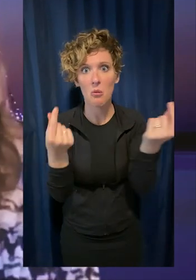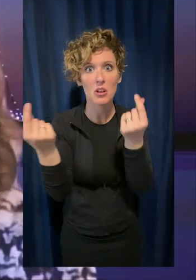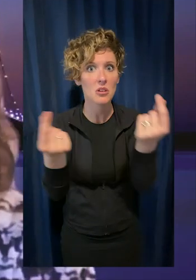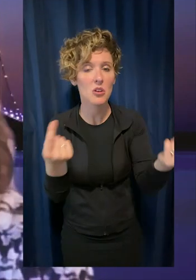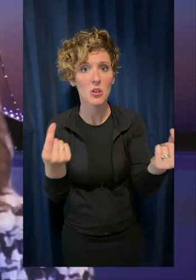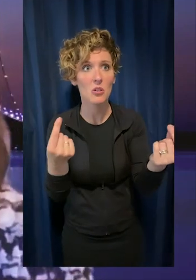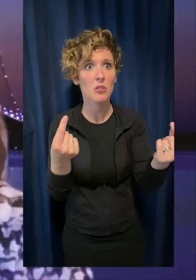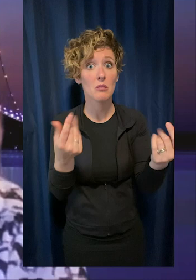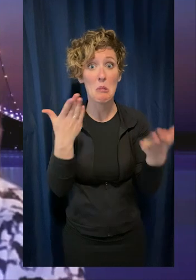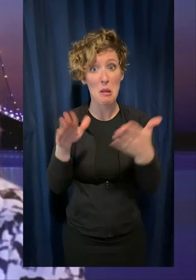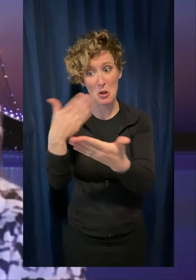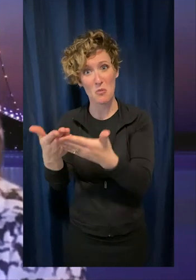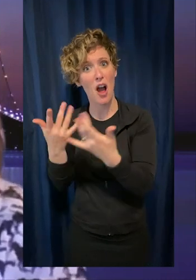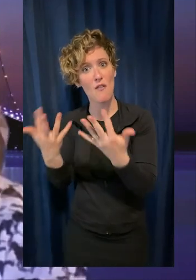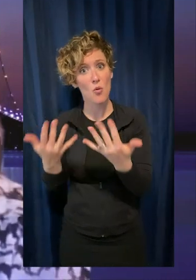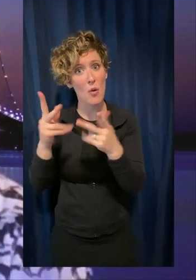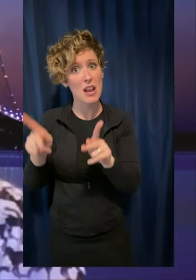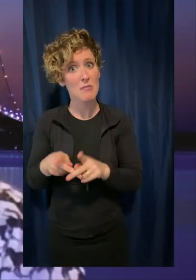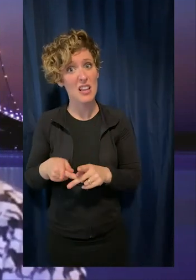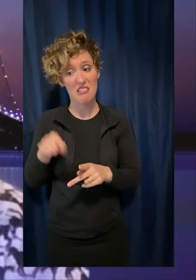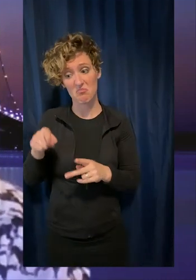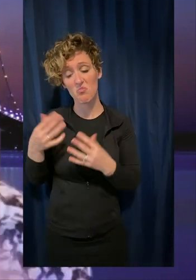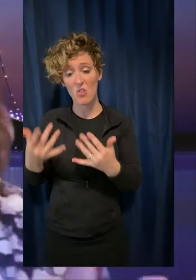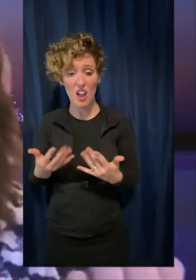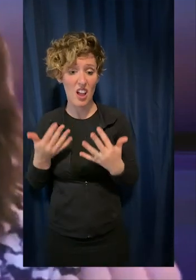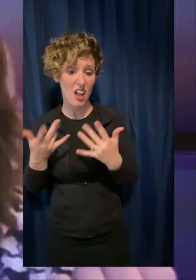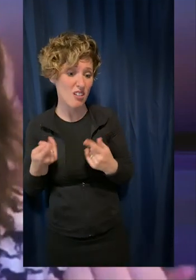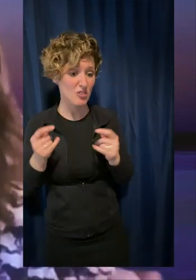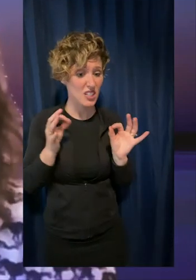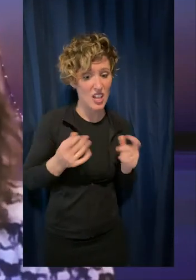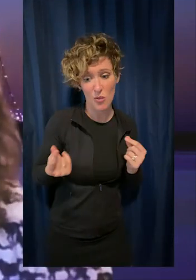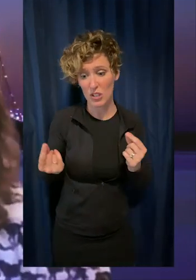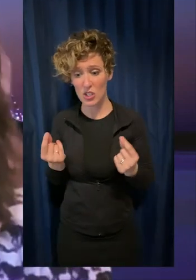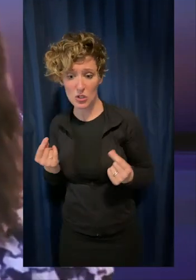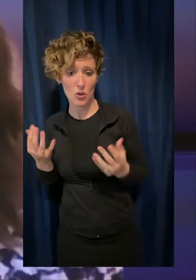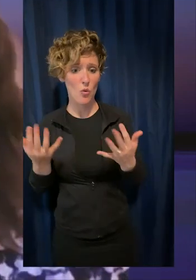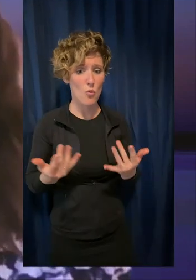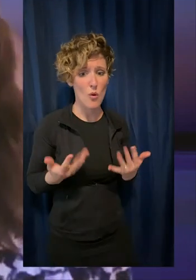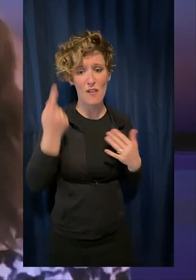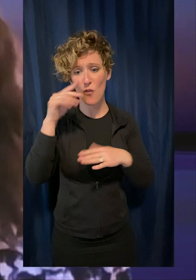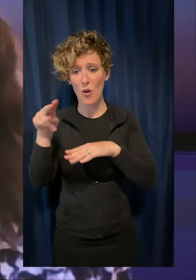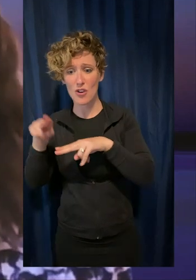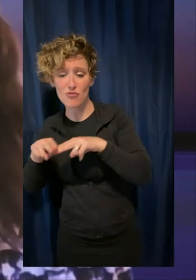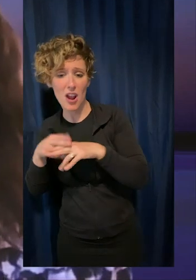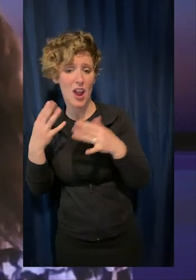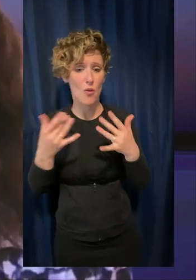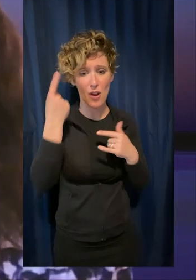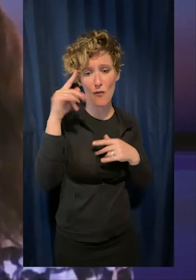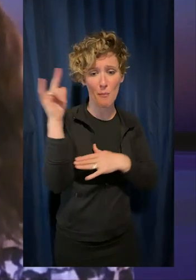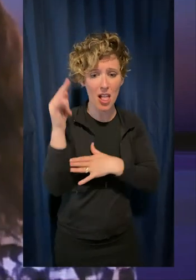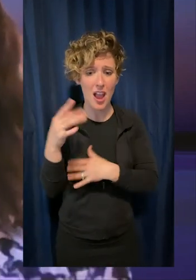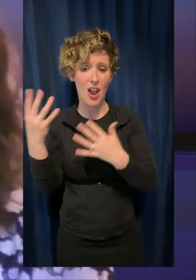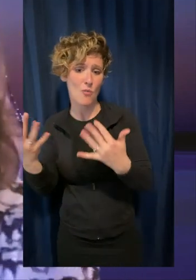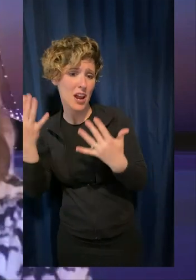just waiting, waiting for a train to go, or a bus to come, or a plane to go, or the mail to come, or the rain to go, or the phone